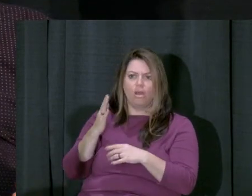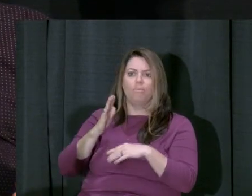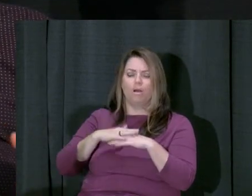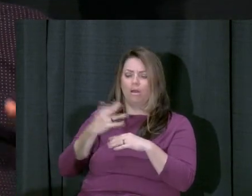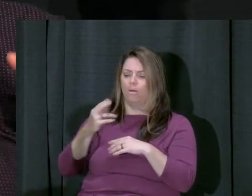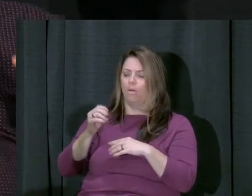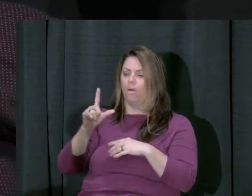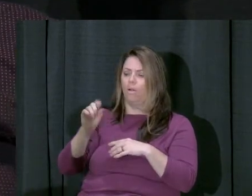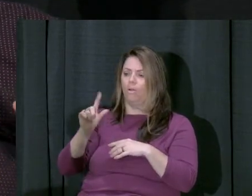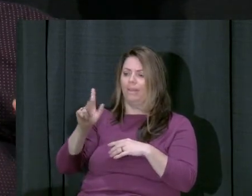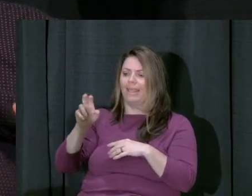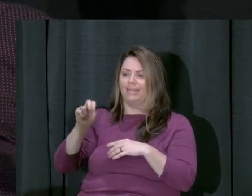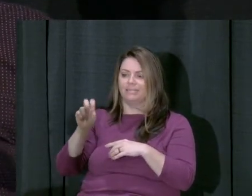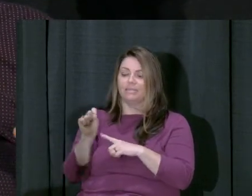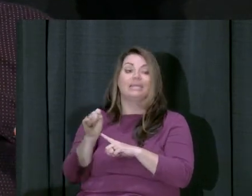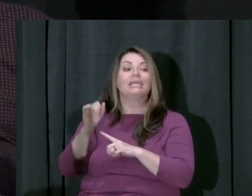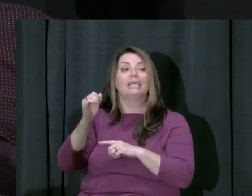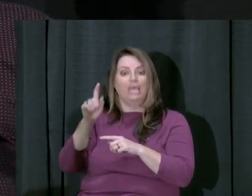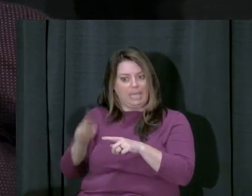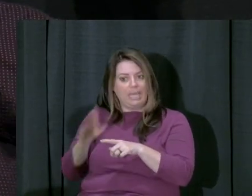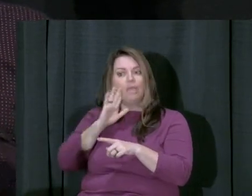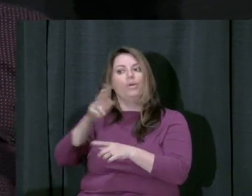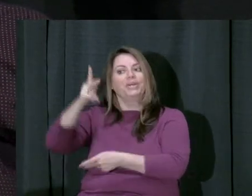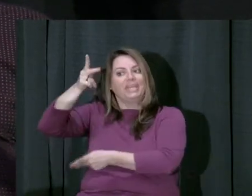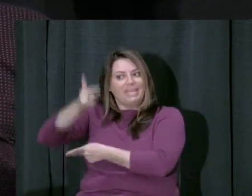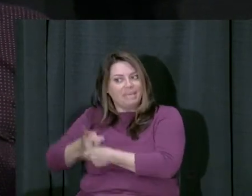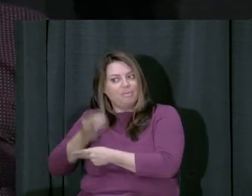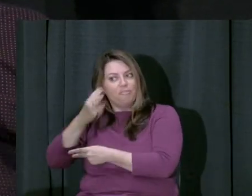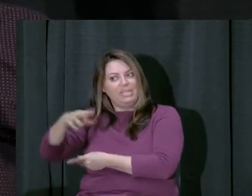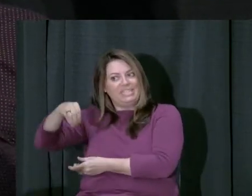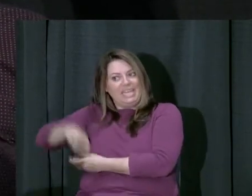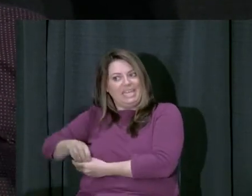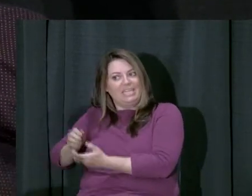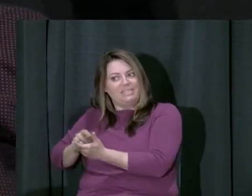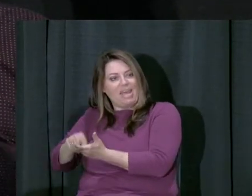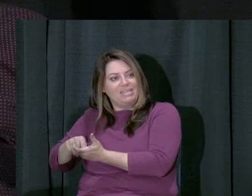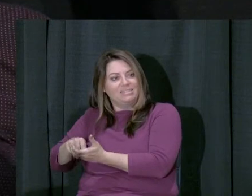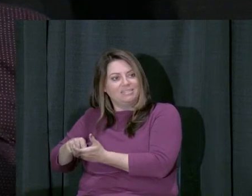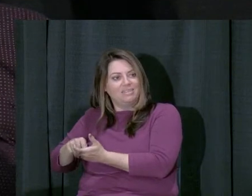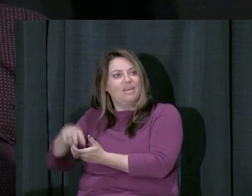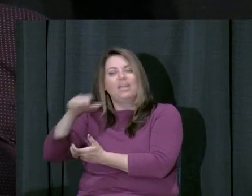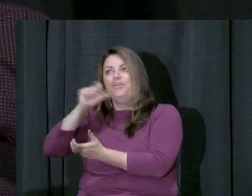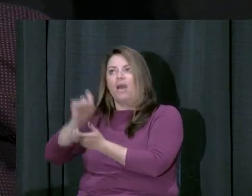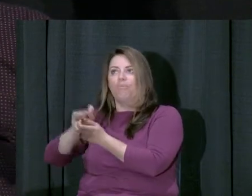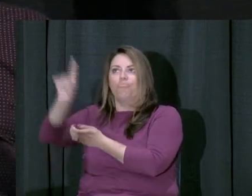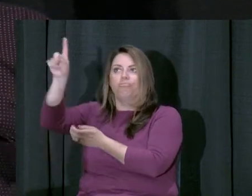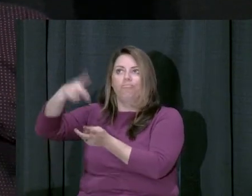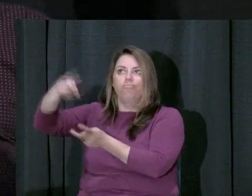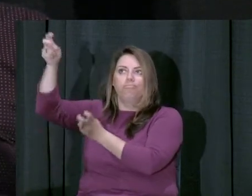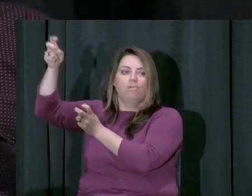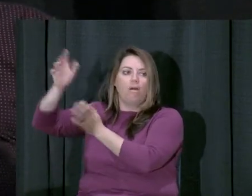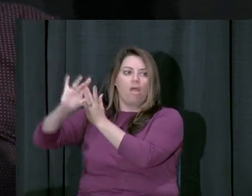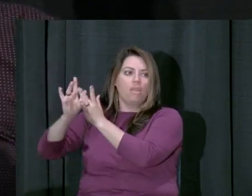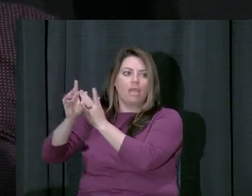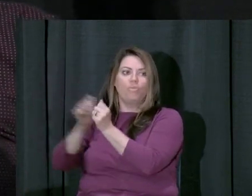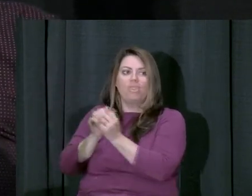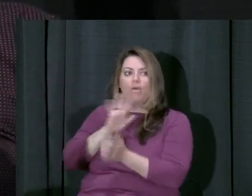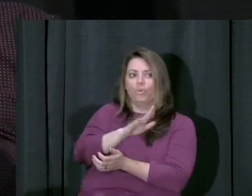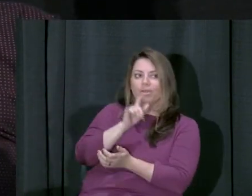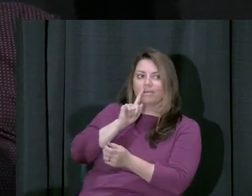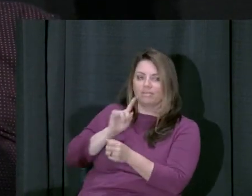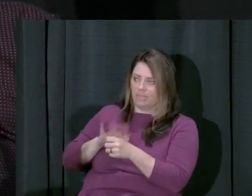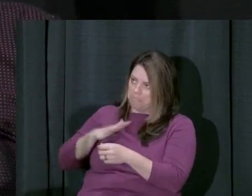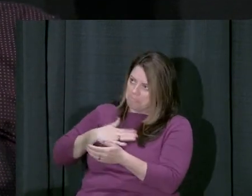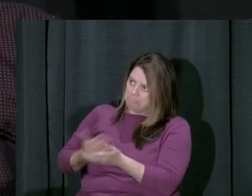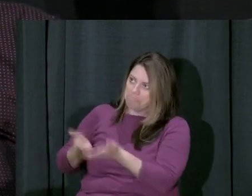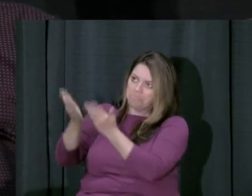HoloLens, where it will keep certain things on the device. It will not put it online without your consent.